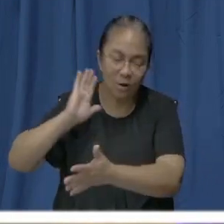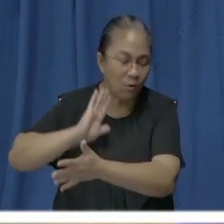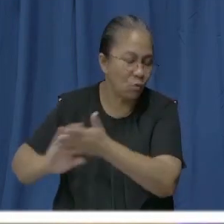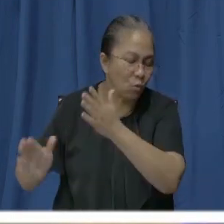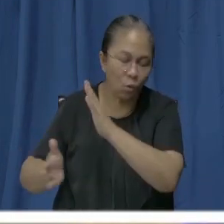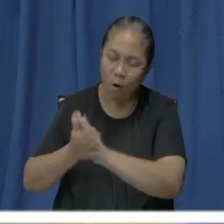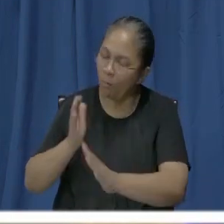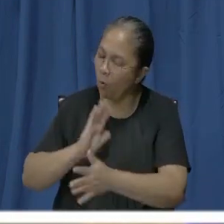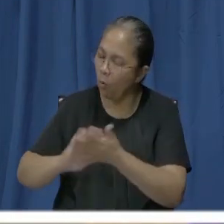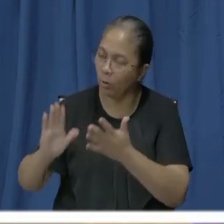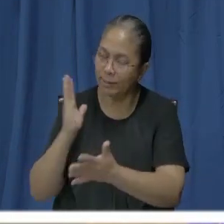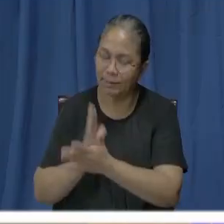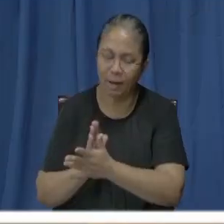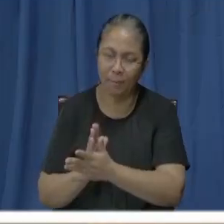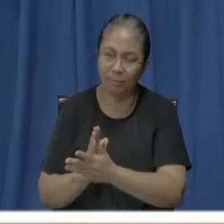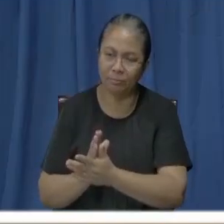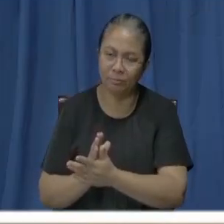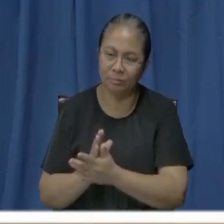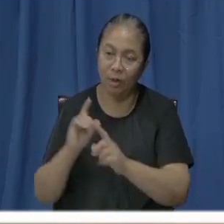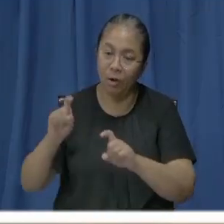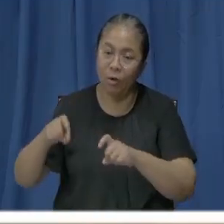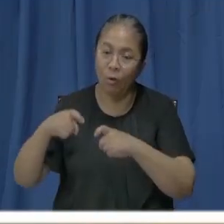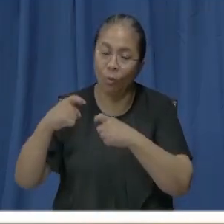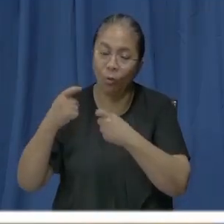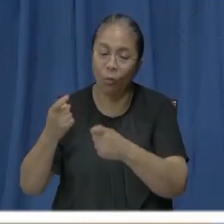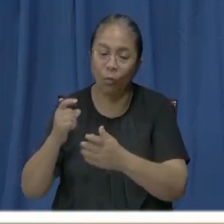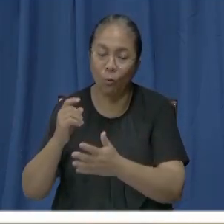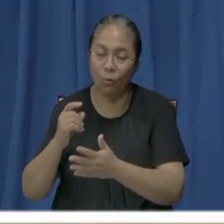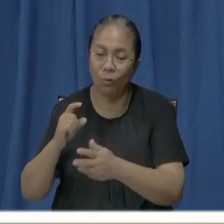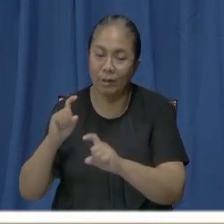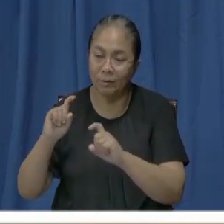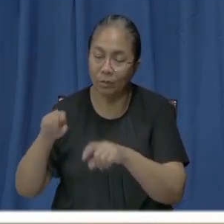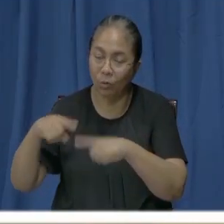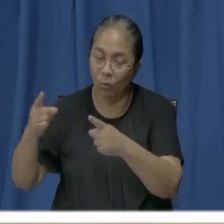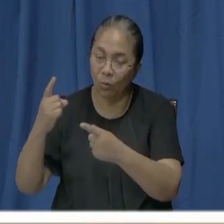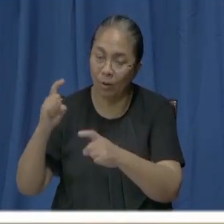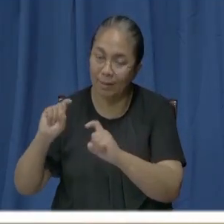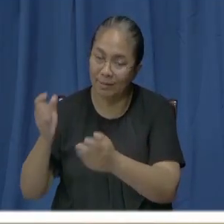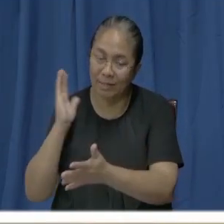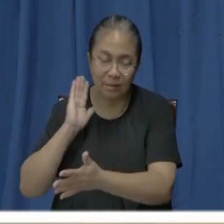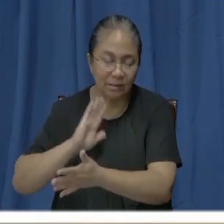anymore. Go away and do not sin anymore.